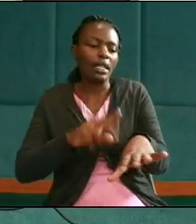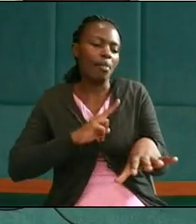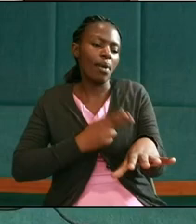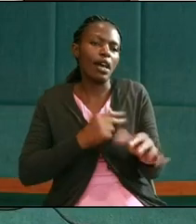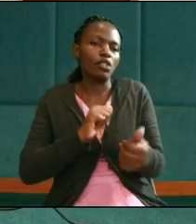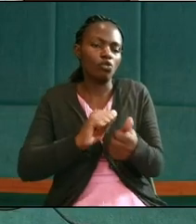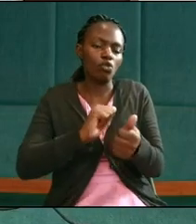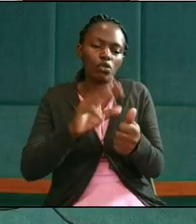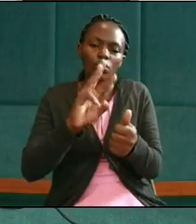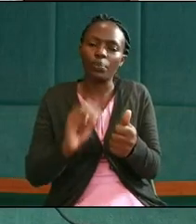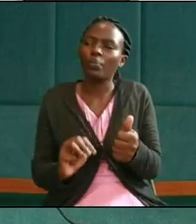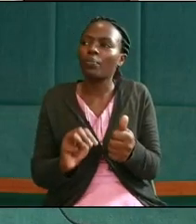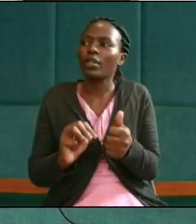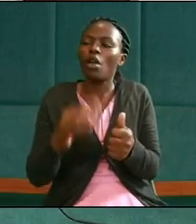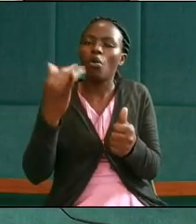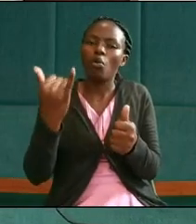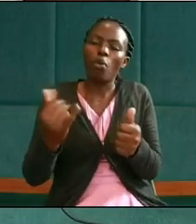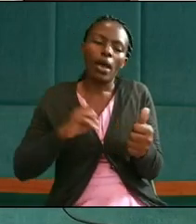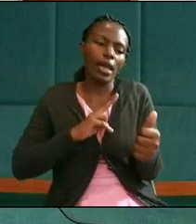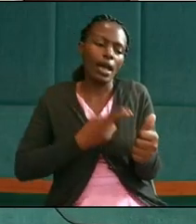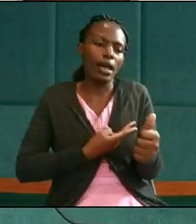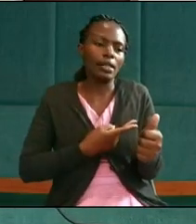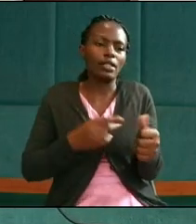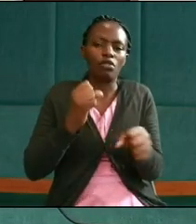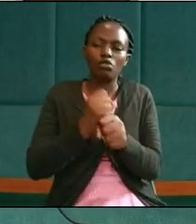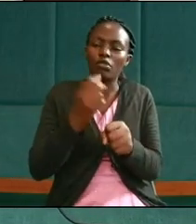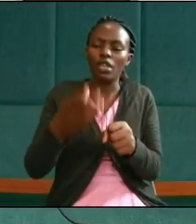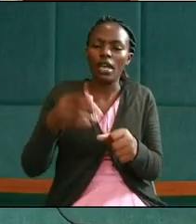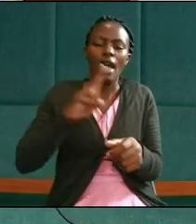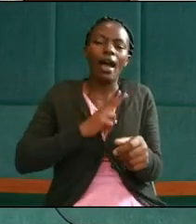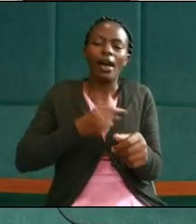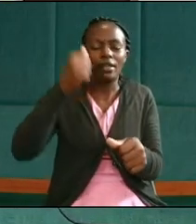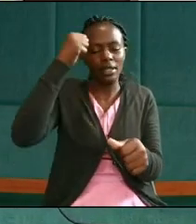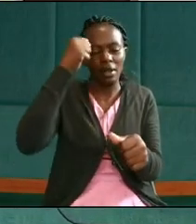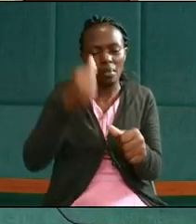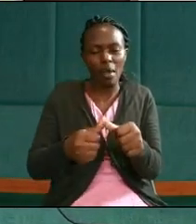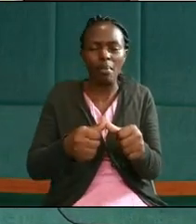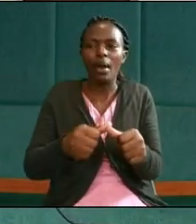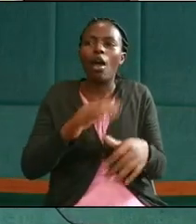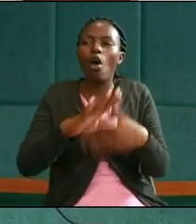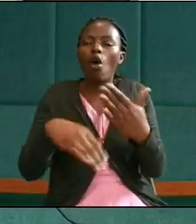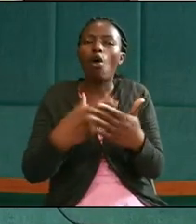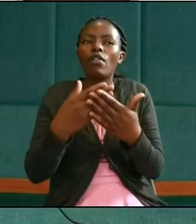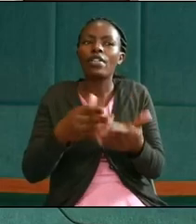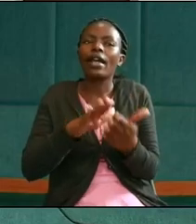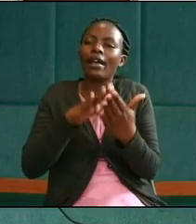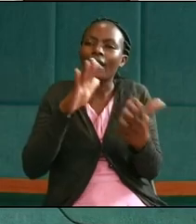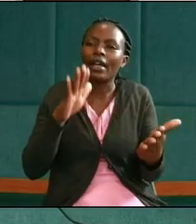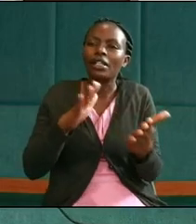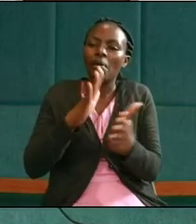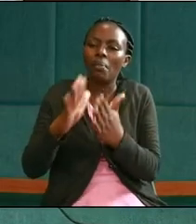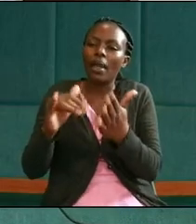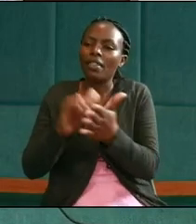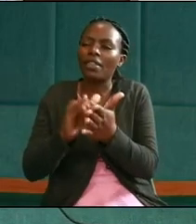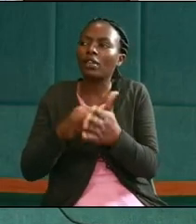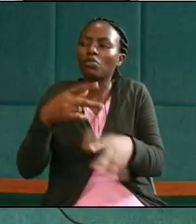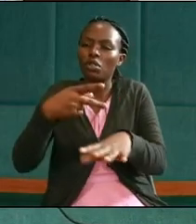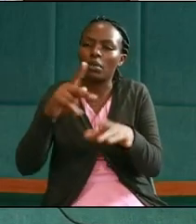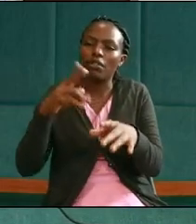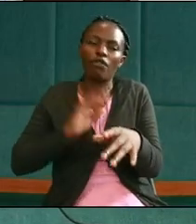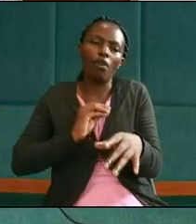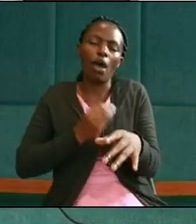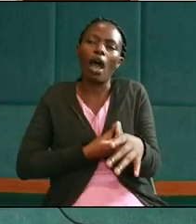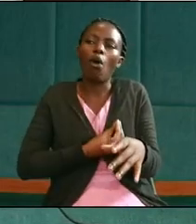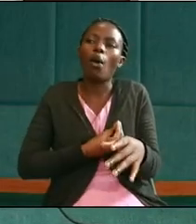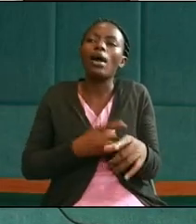celebrate the Holy Communion. We are remembering the great price that was paid for our sins. Now we need to understand why.